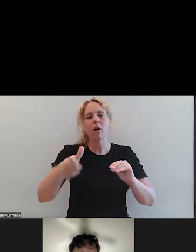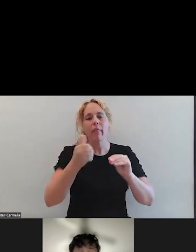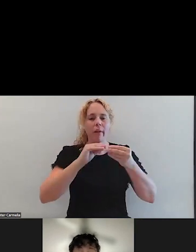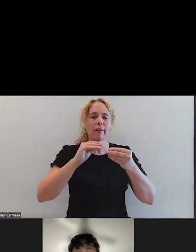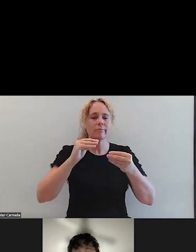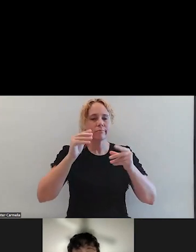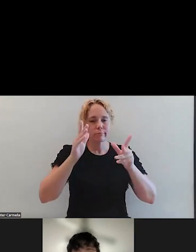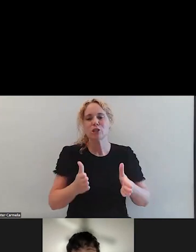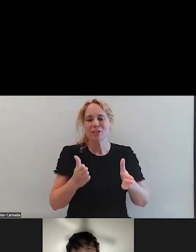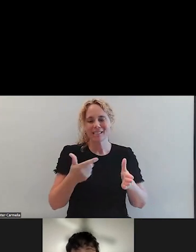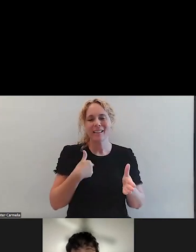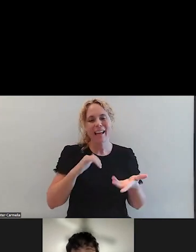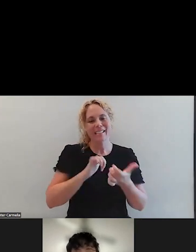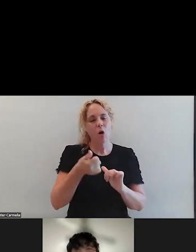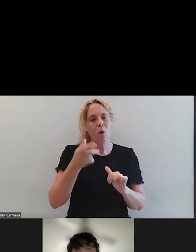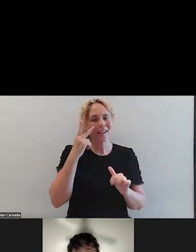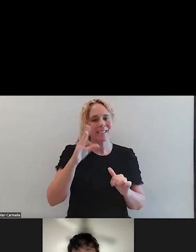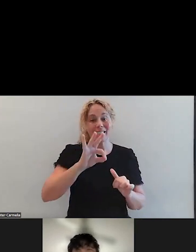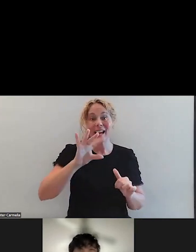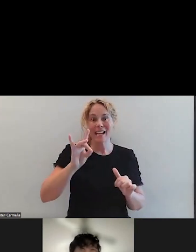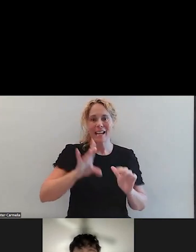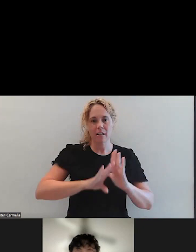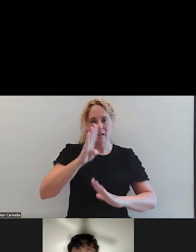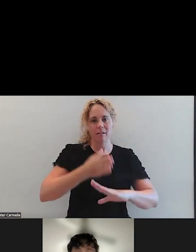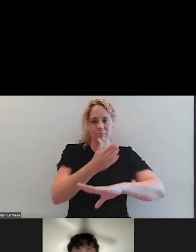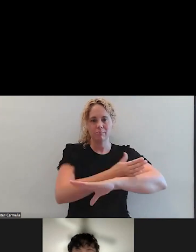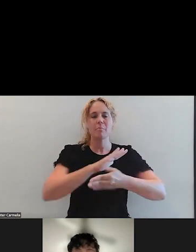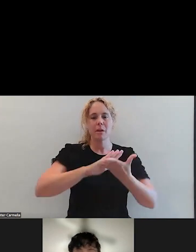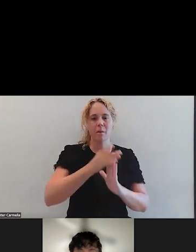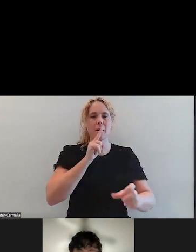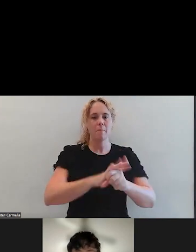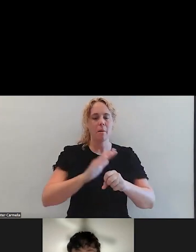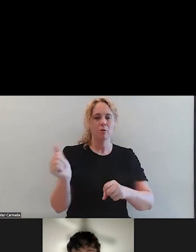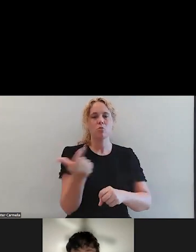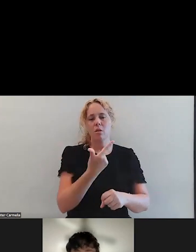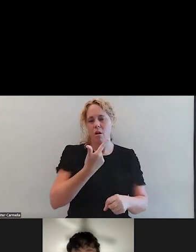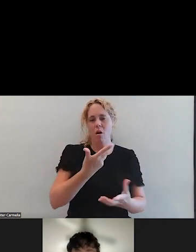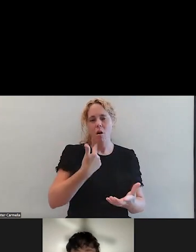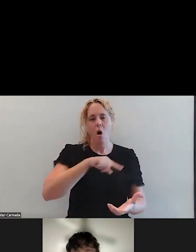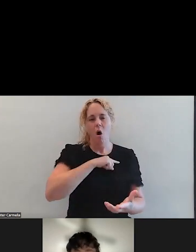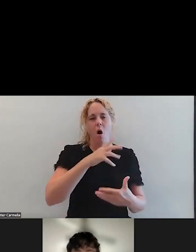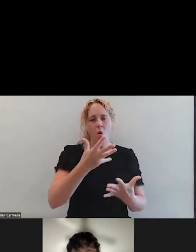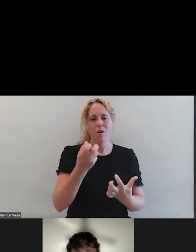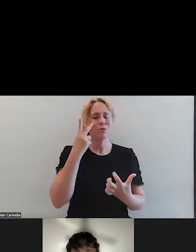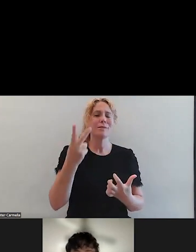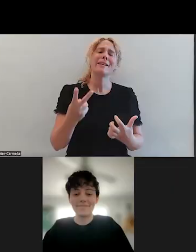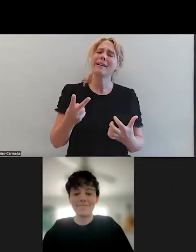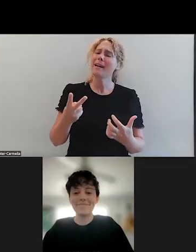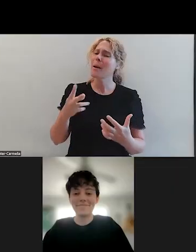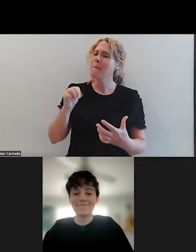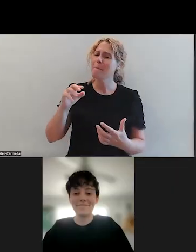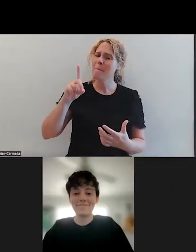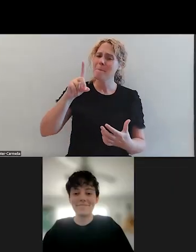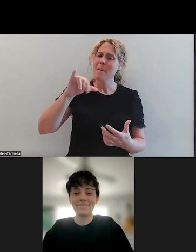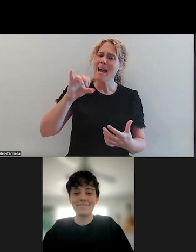I see 988 developing and becoming this promise that we all want to see. Maddie, thank you so much. That